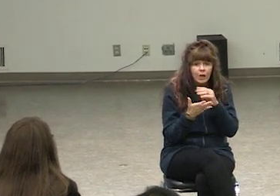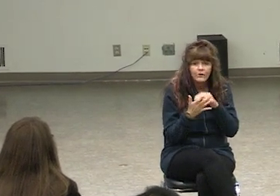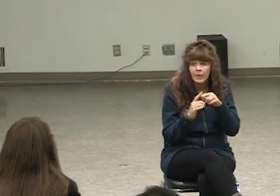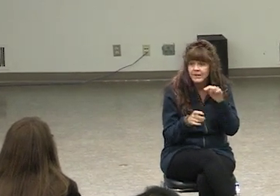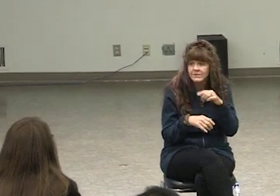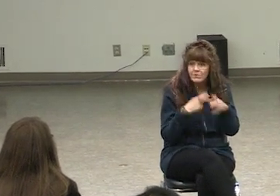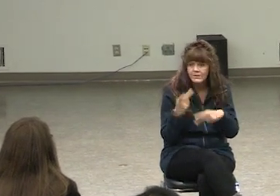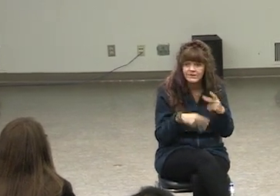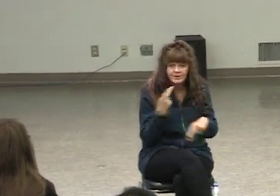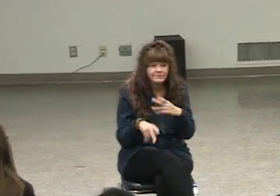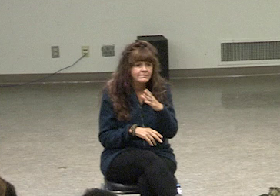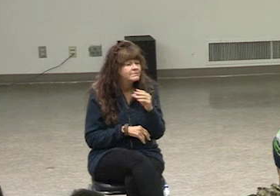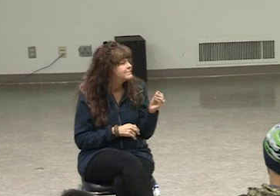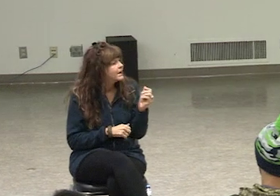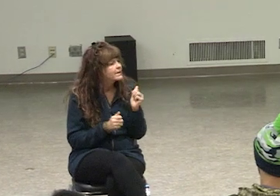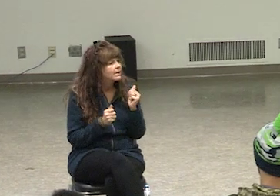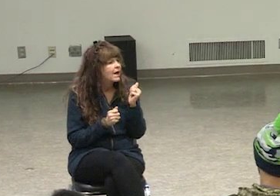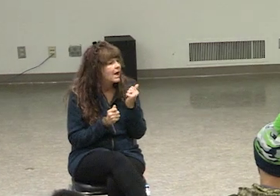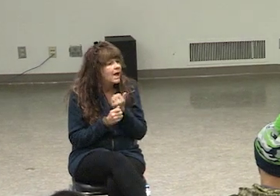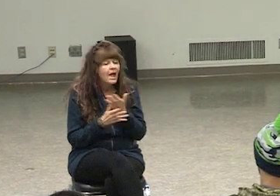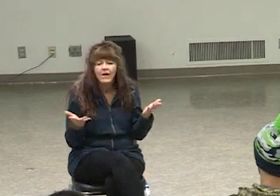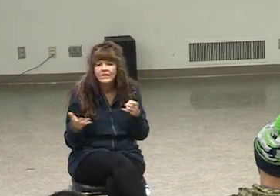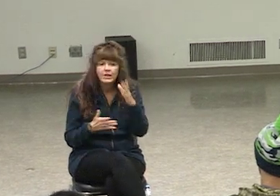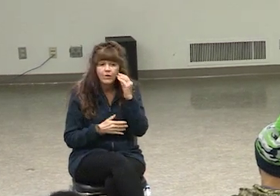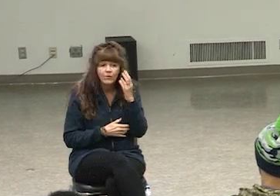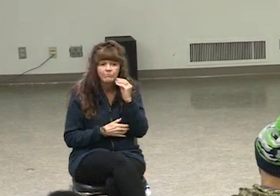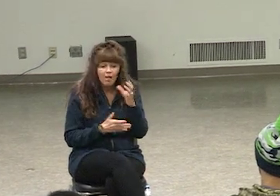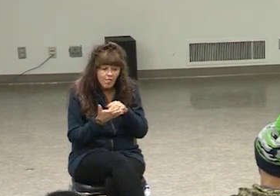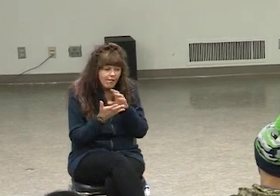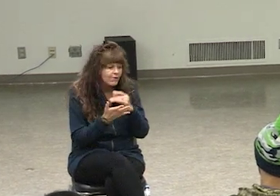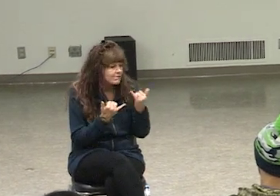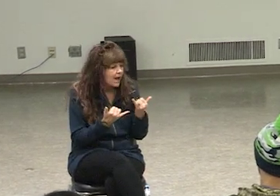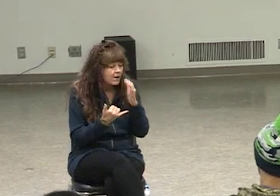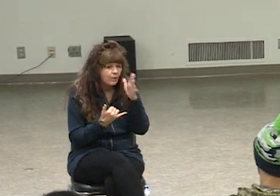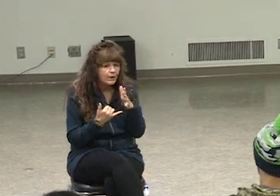that we learn from processing today, we can take into next processes.